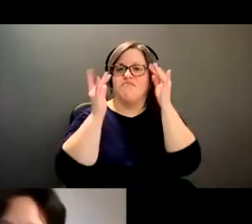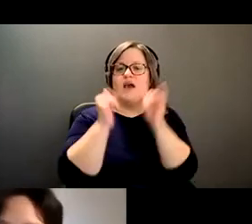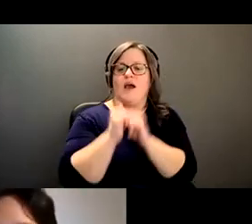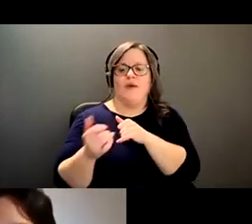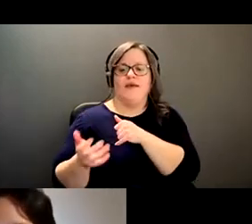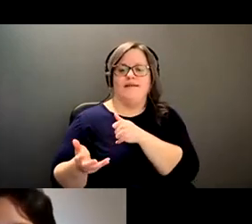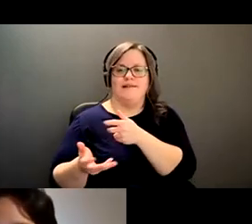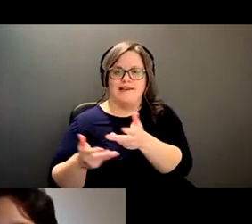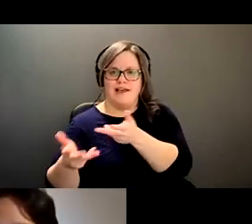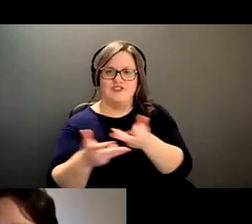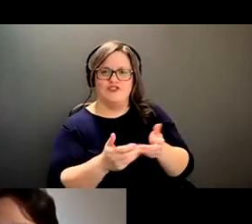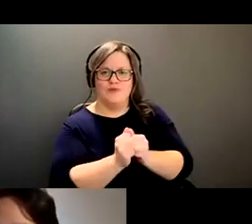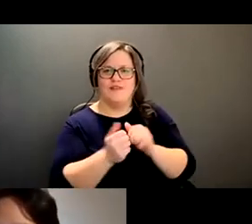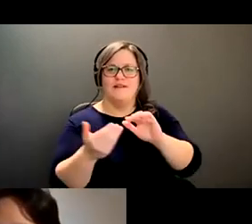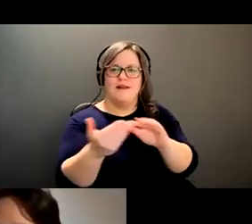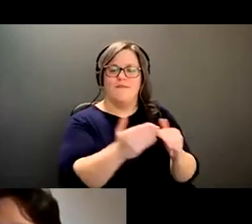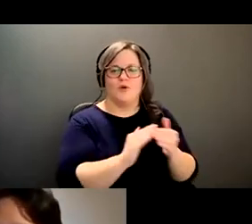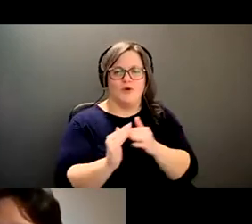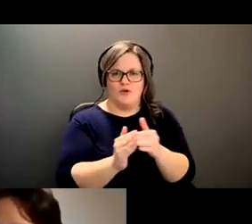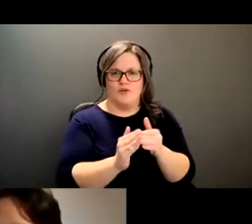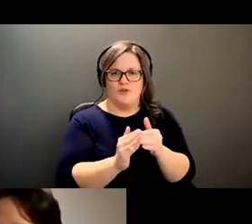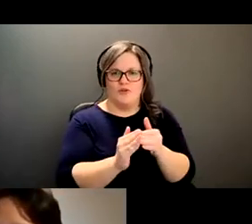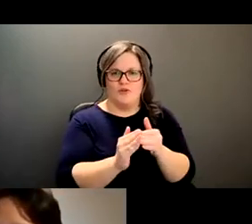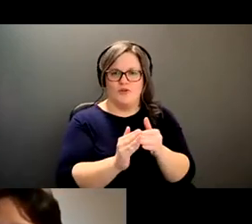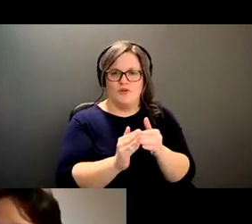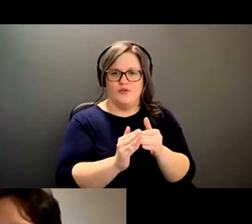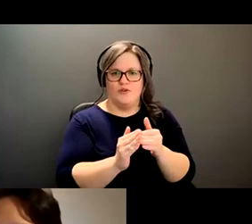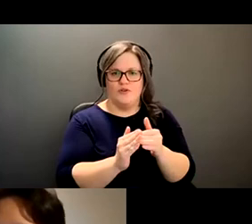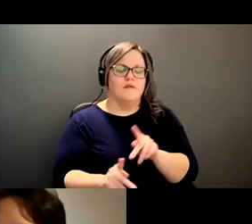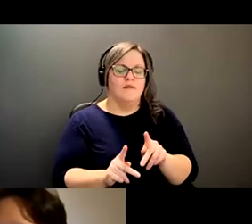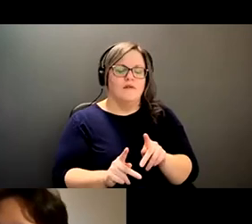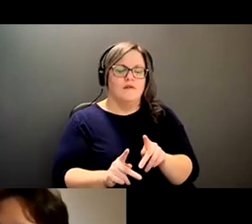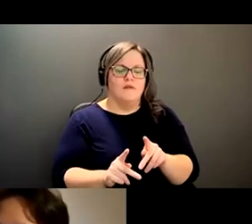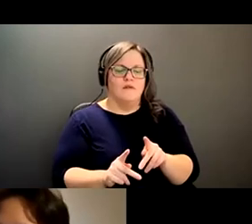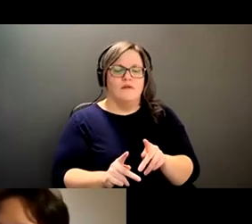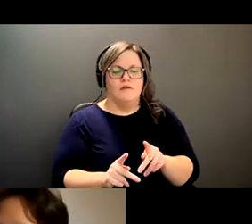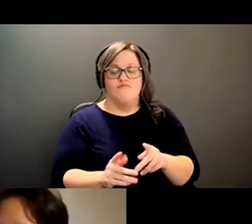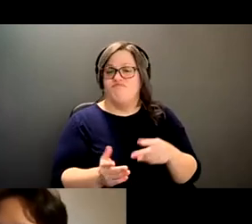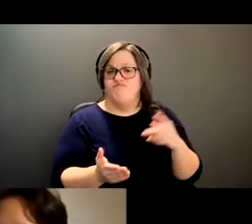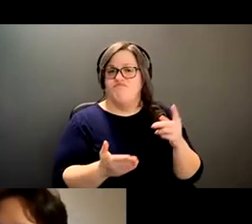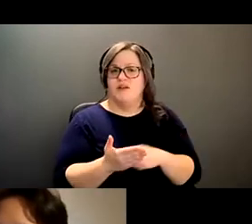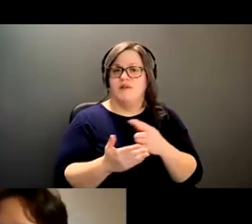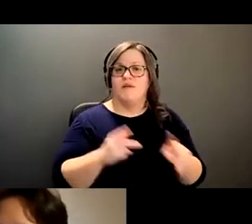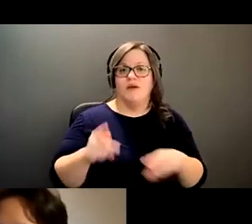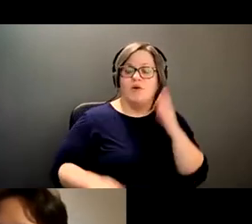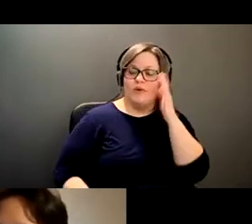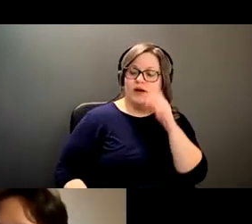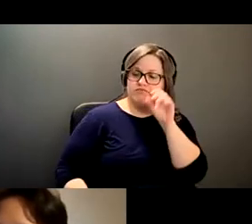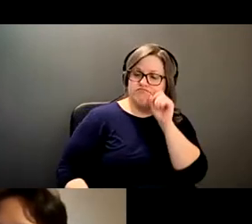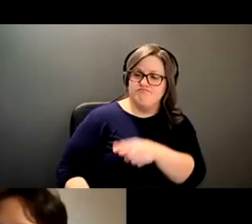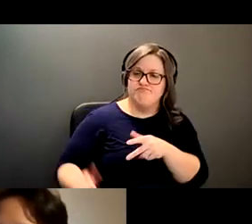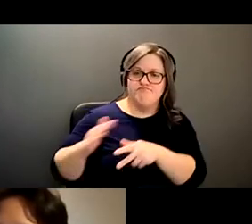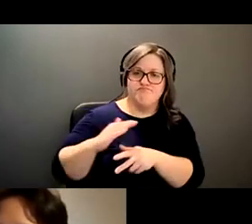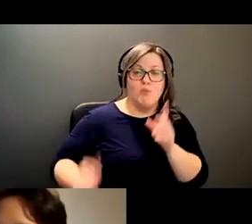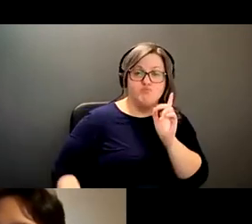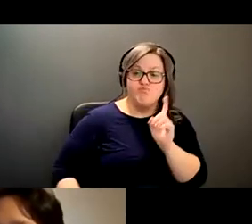the site that we're in the neighborhood. And oftentimes like it's half-half, people will come in just really curiously wondering what we're